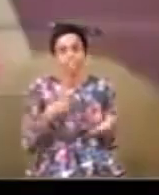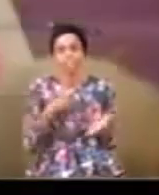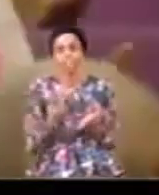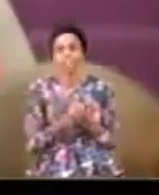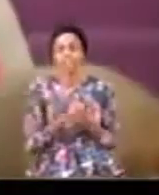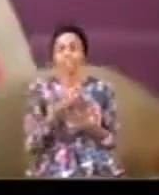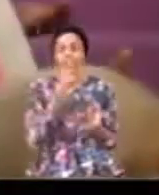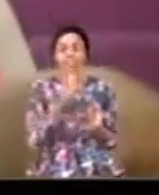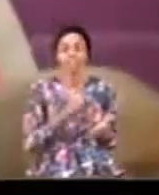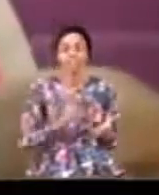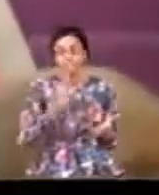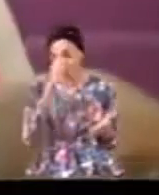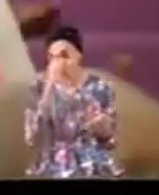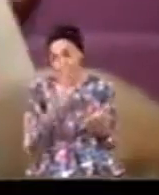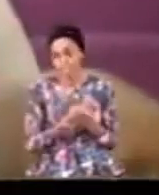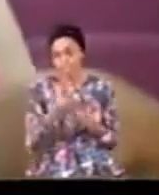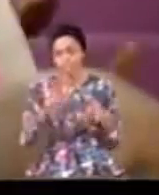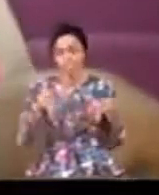Give me that.